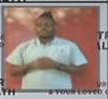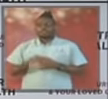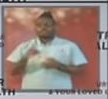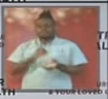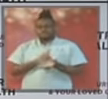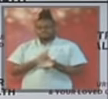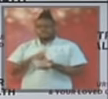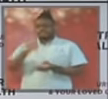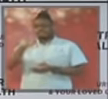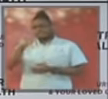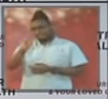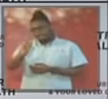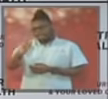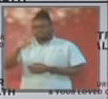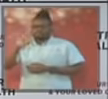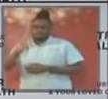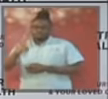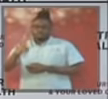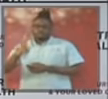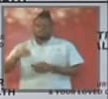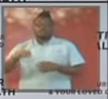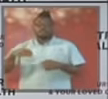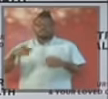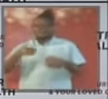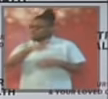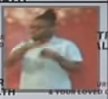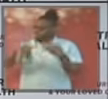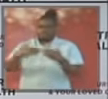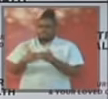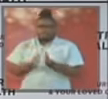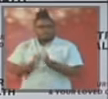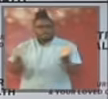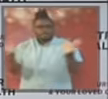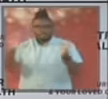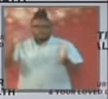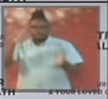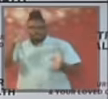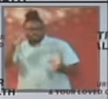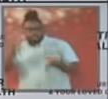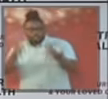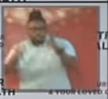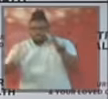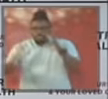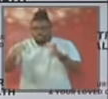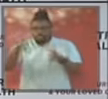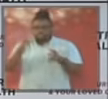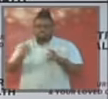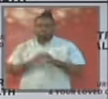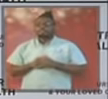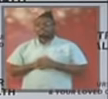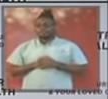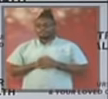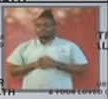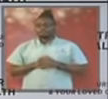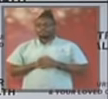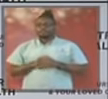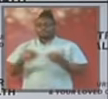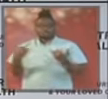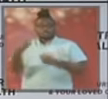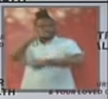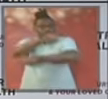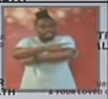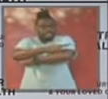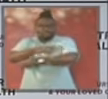the media and members of the public listening and viewing. So today we are continuing the